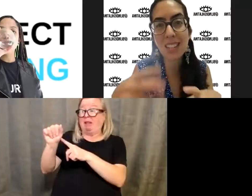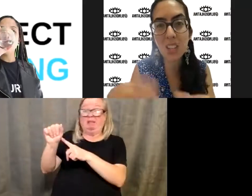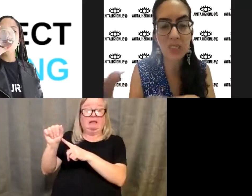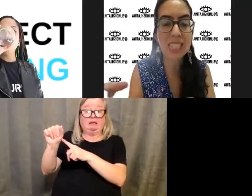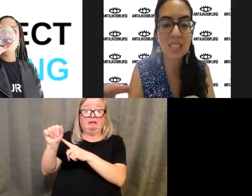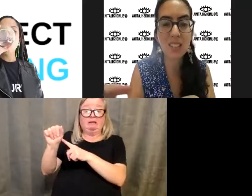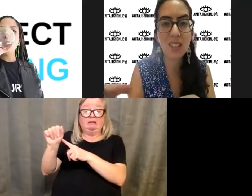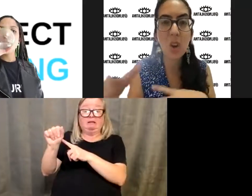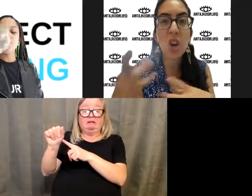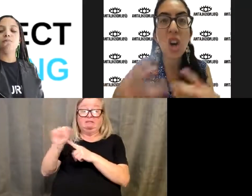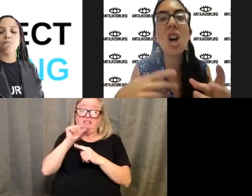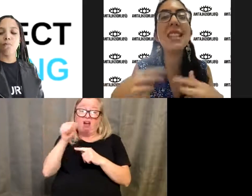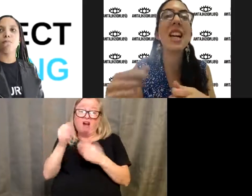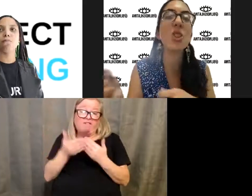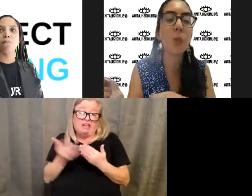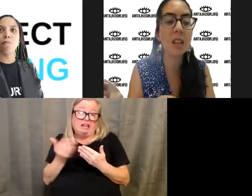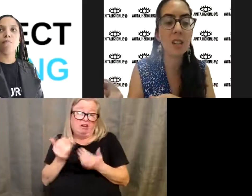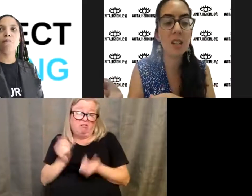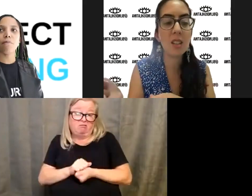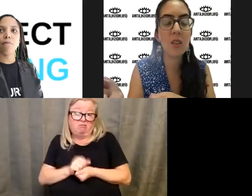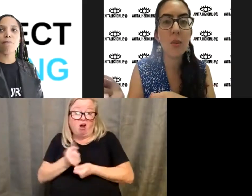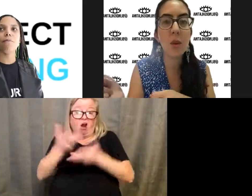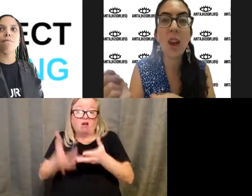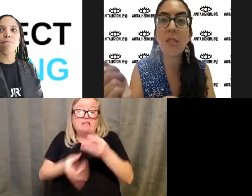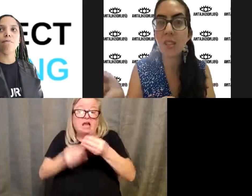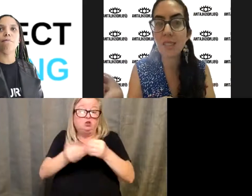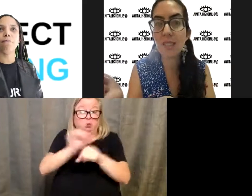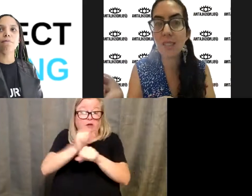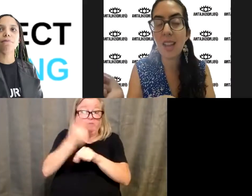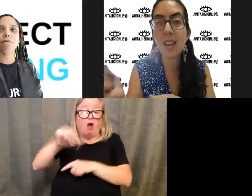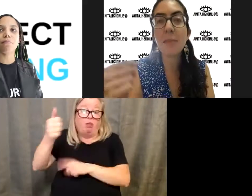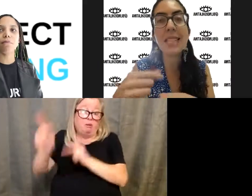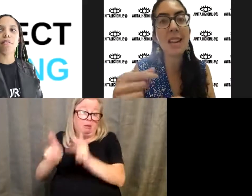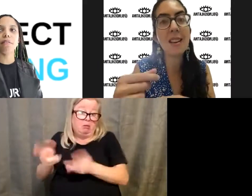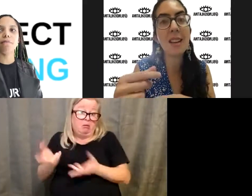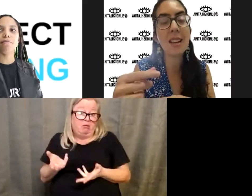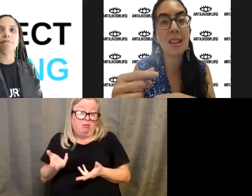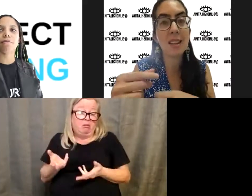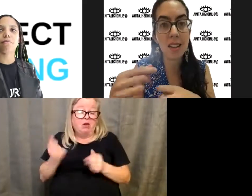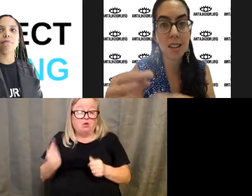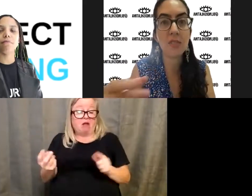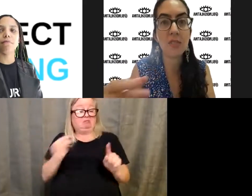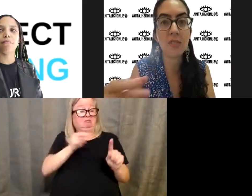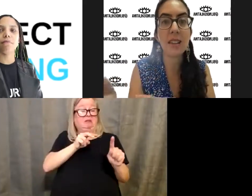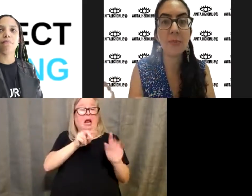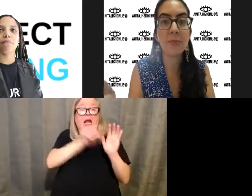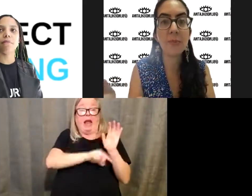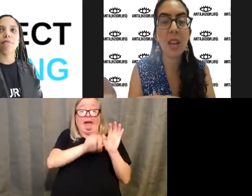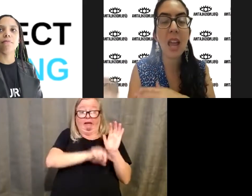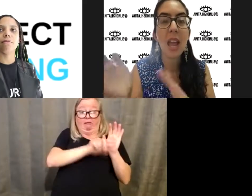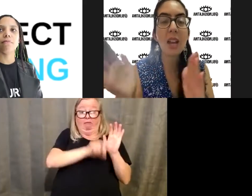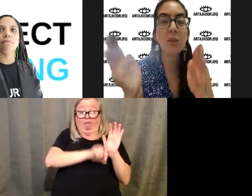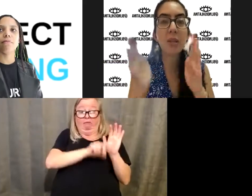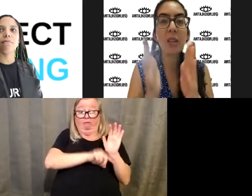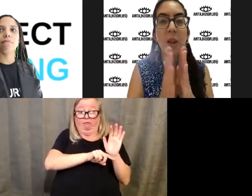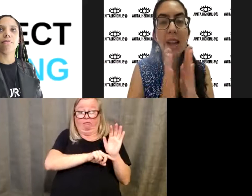that's inconvenient or causes extra work for others. It can be seen in a negative light.